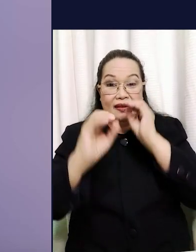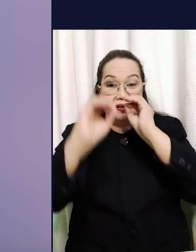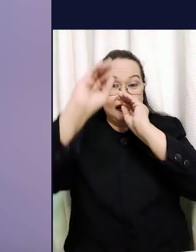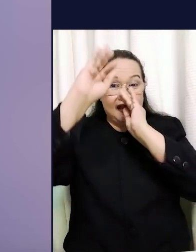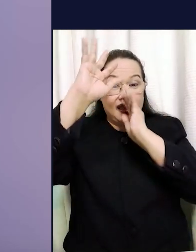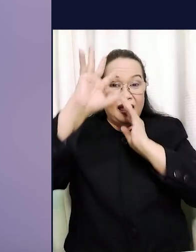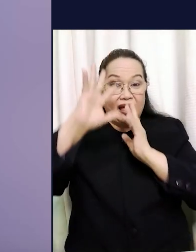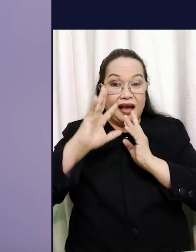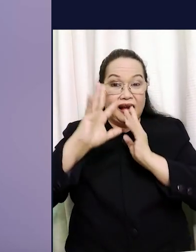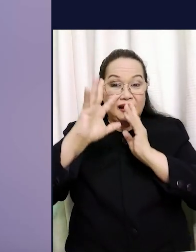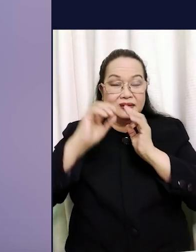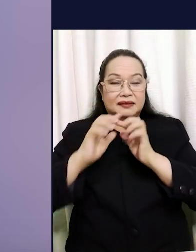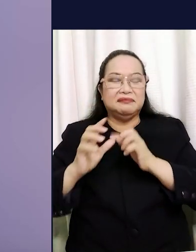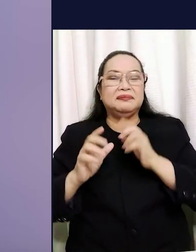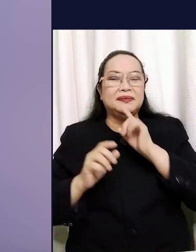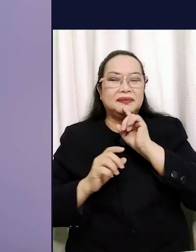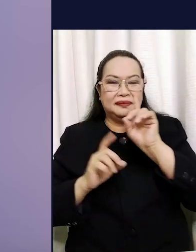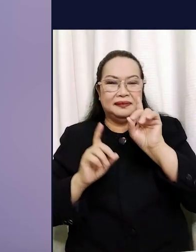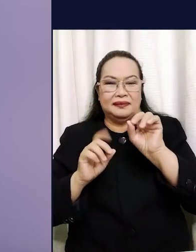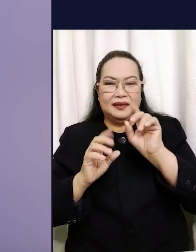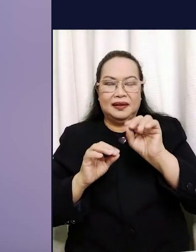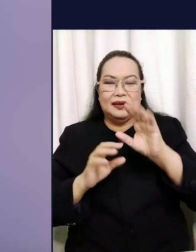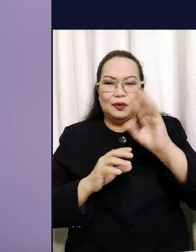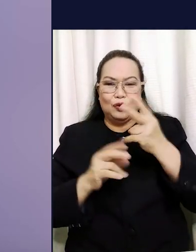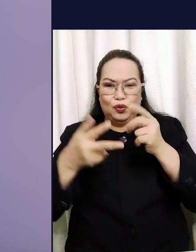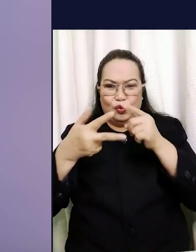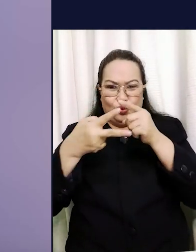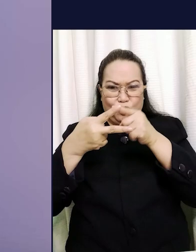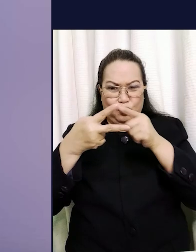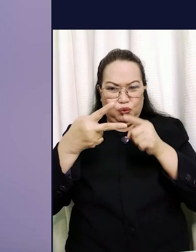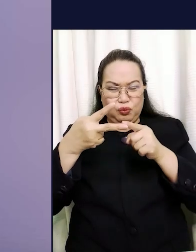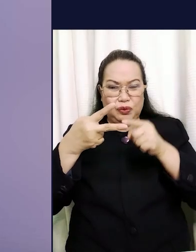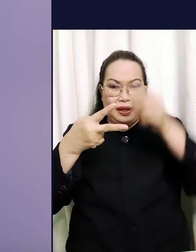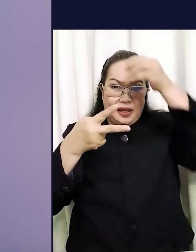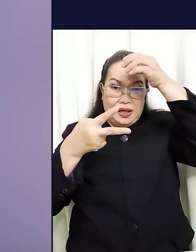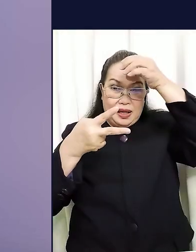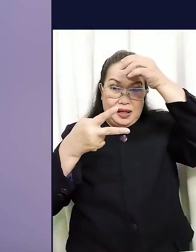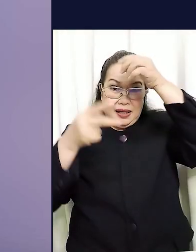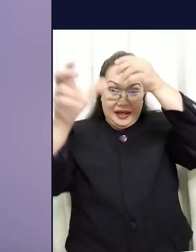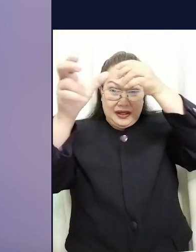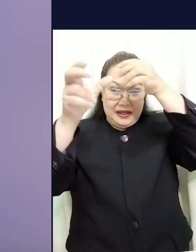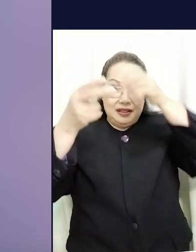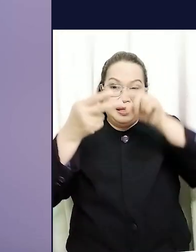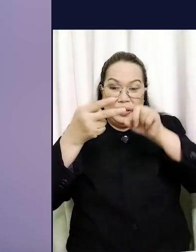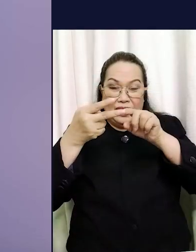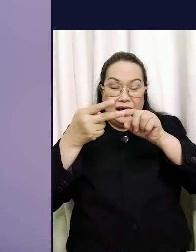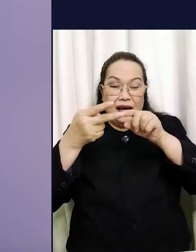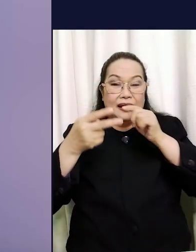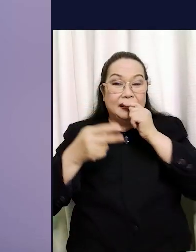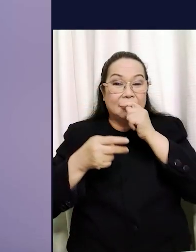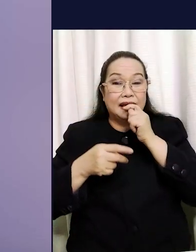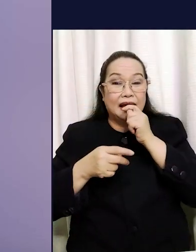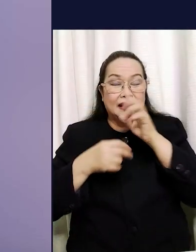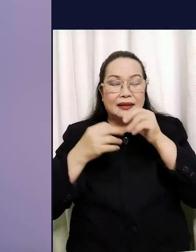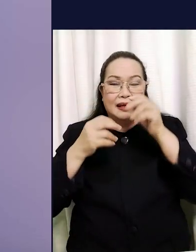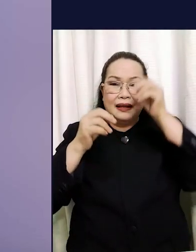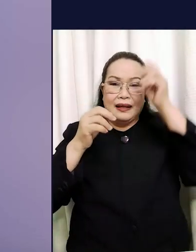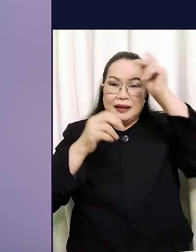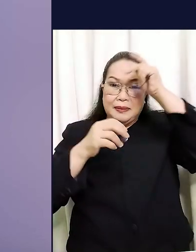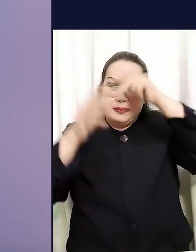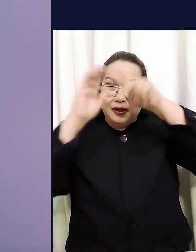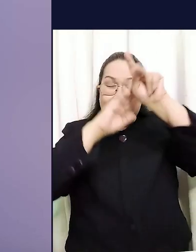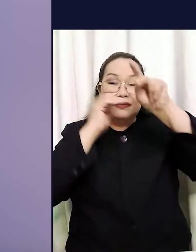tongues. Pinag-uusapan talaga because these two, especially these two, and knowledge and tongues and prophecies,